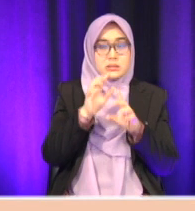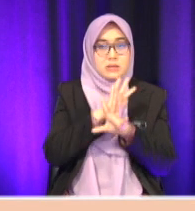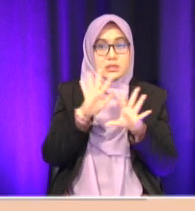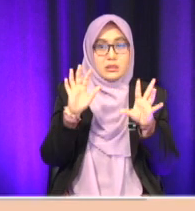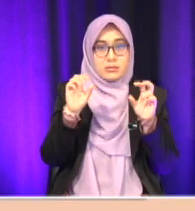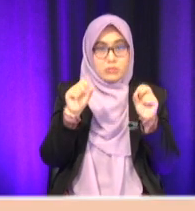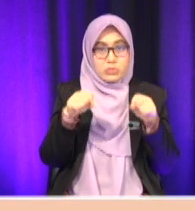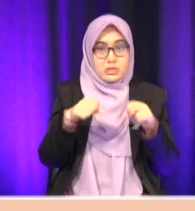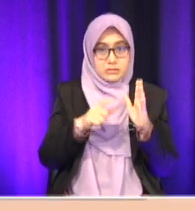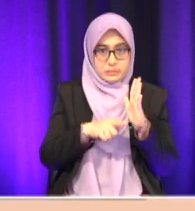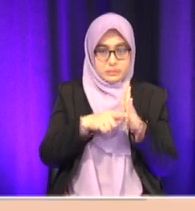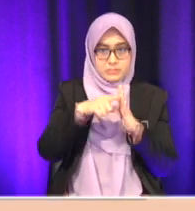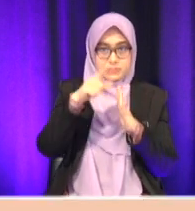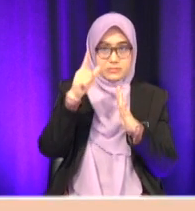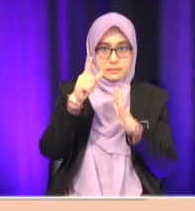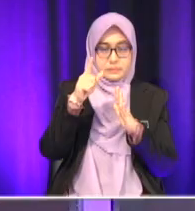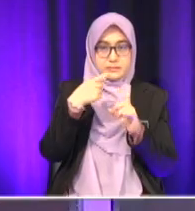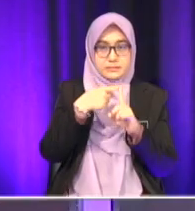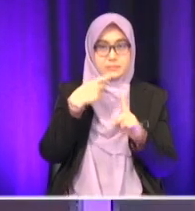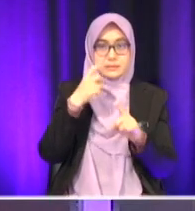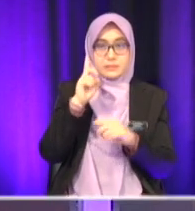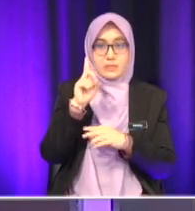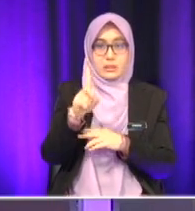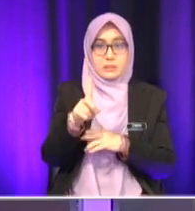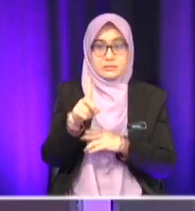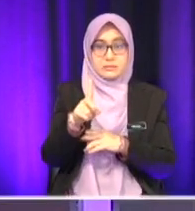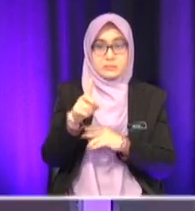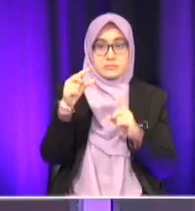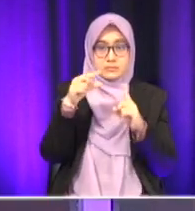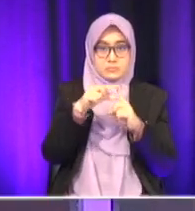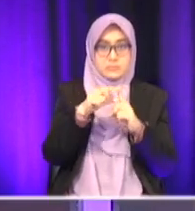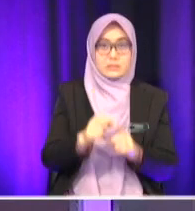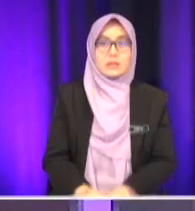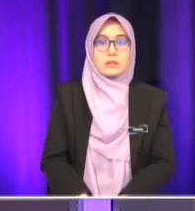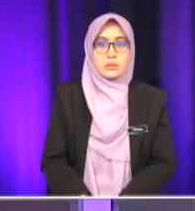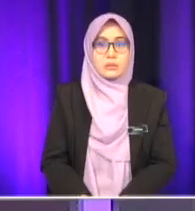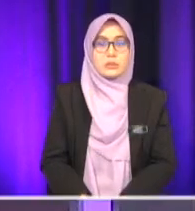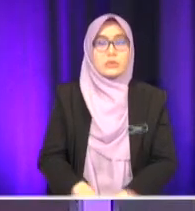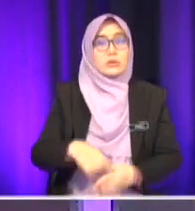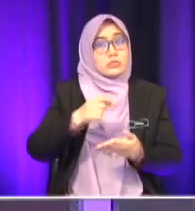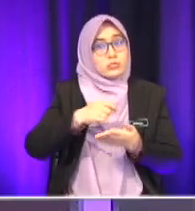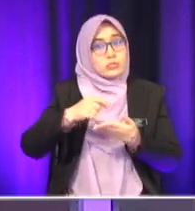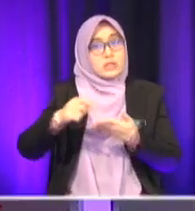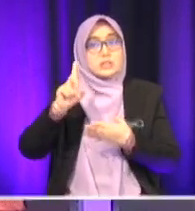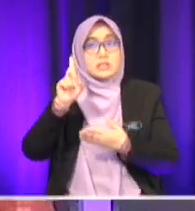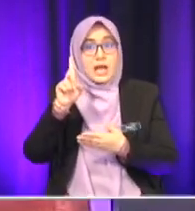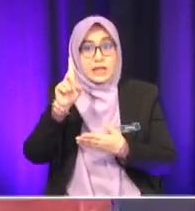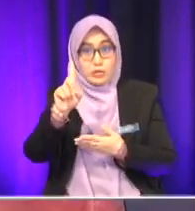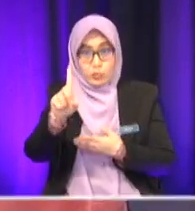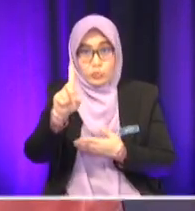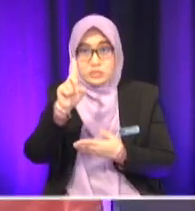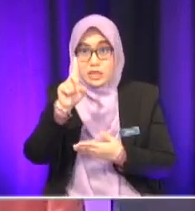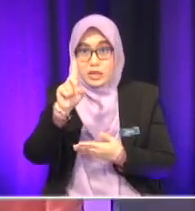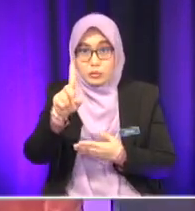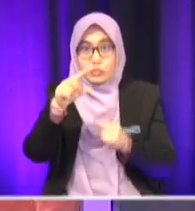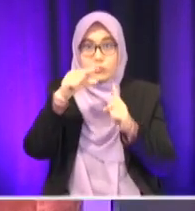one word. So meaning the blank is for one word. Okay, so I'll show you the